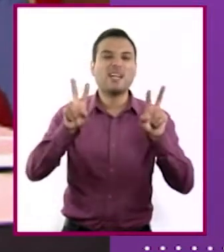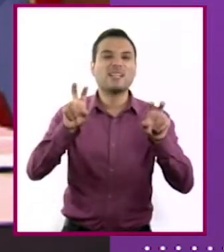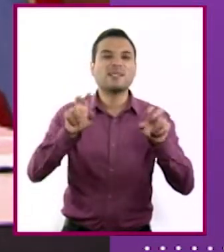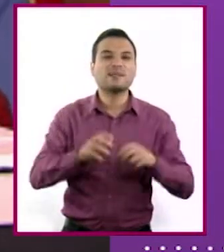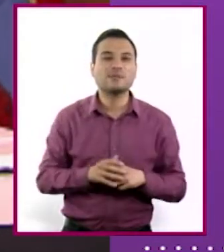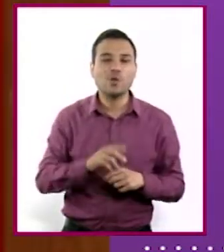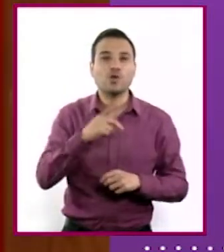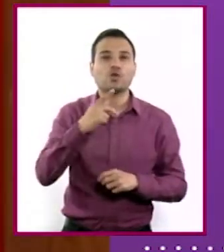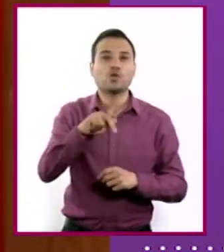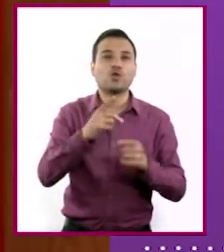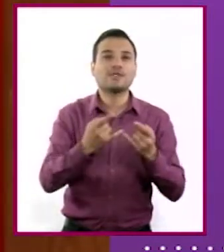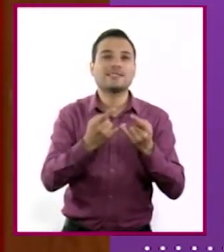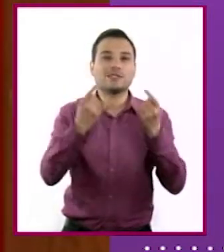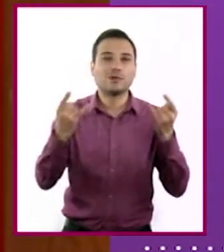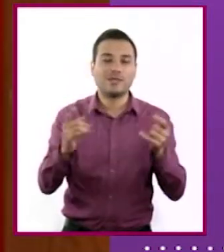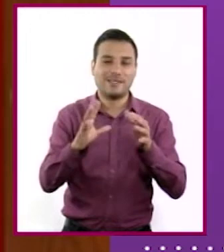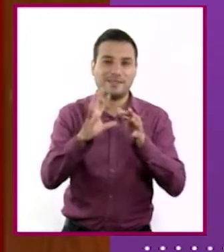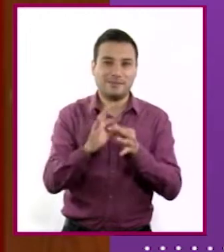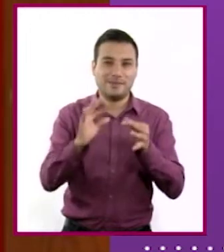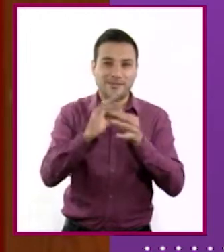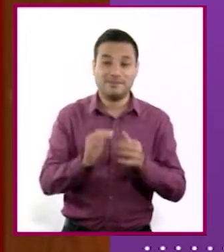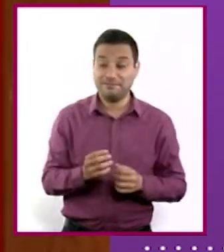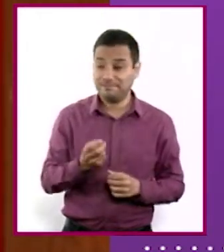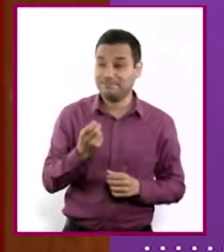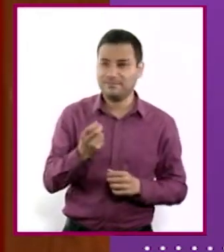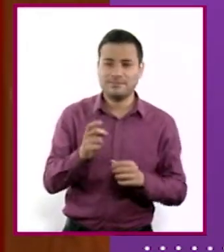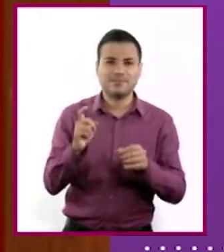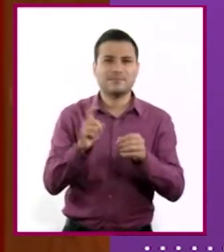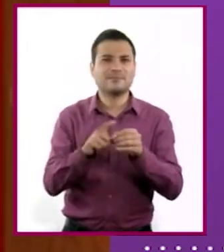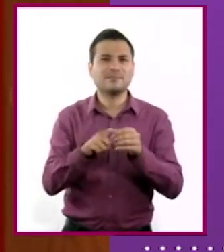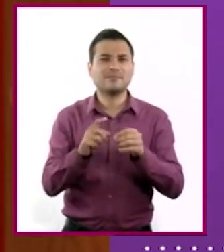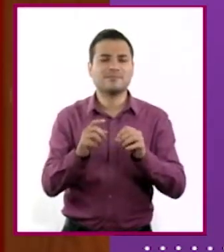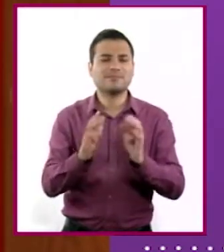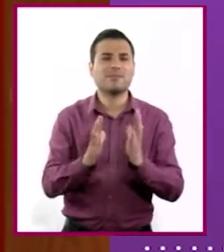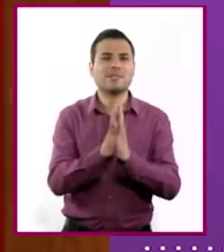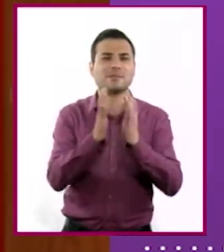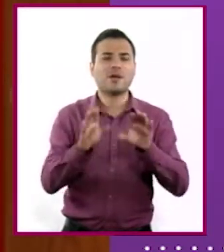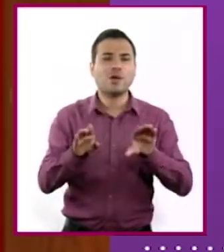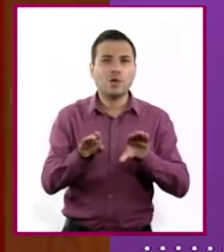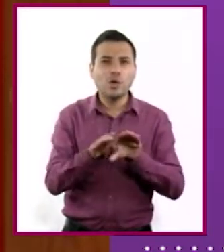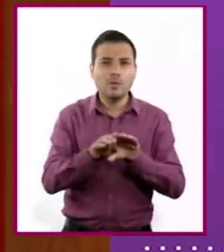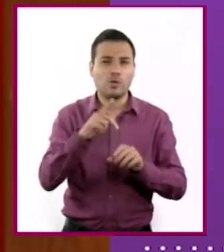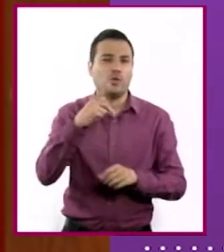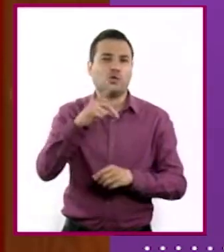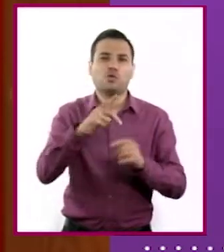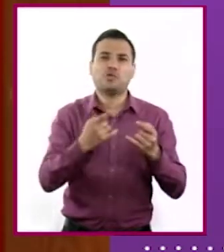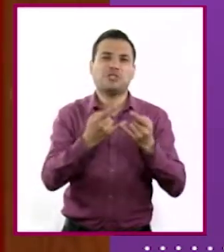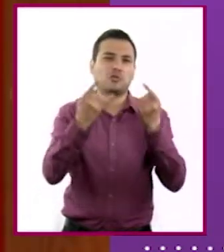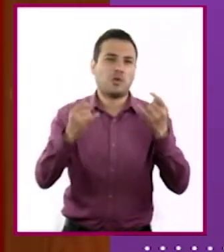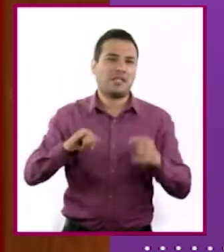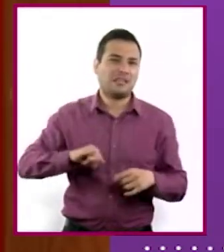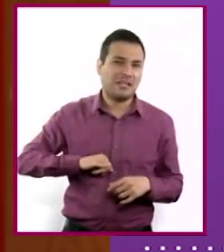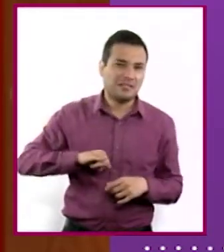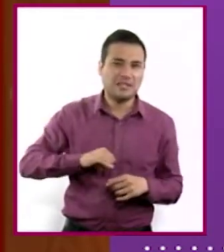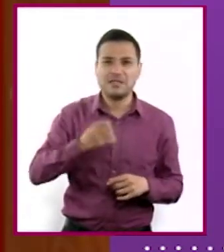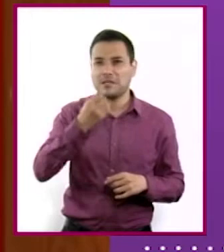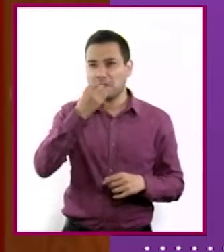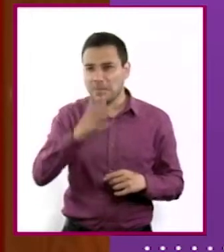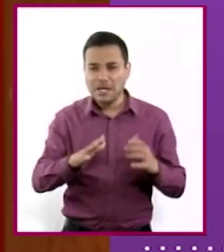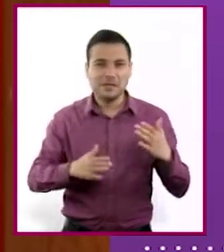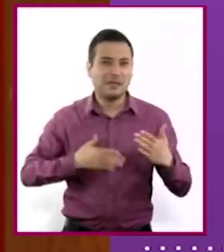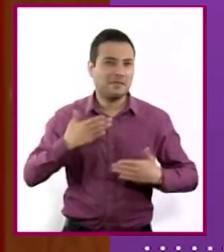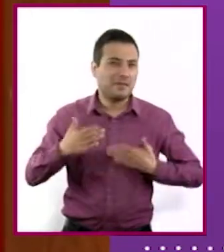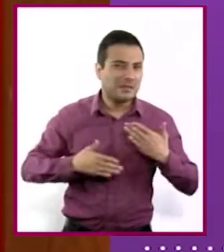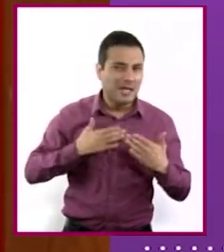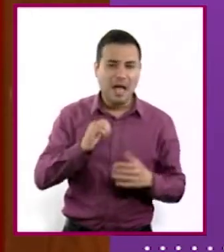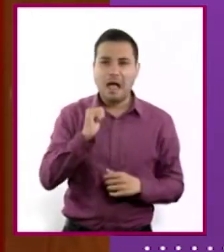Your Story. right! To participate, you can tell us something interesting, funny, or really good that happened